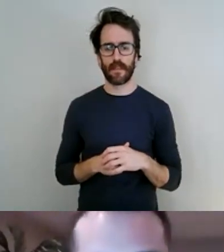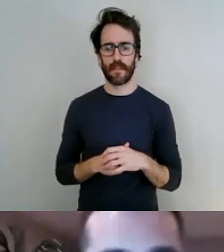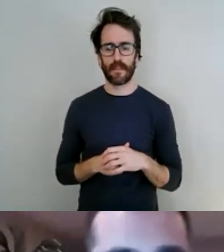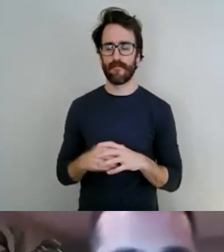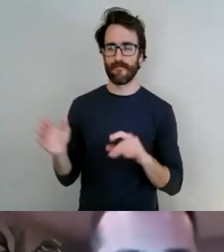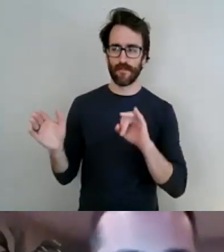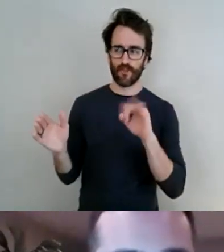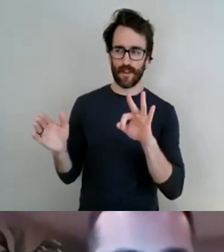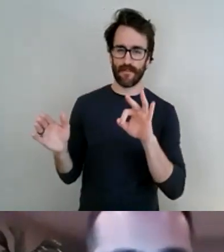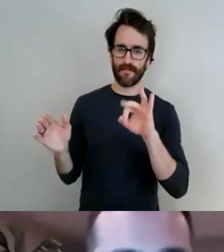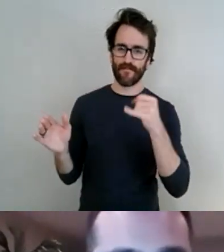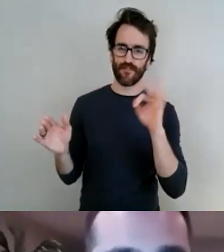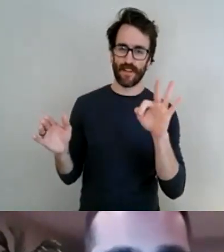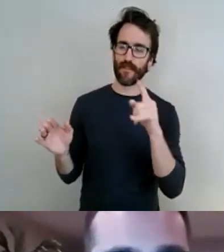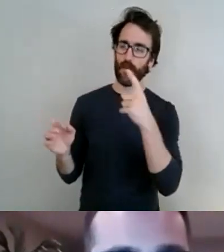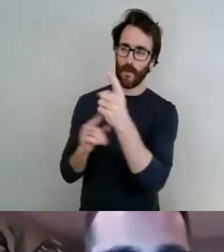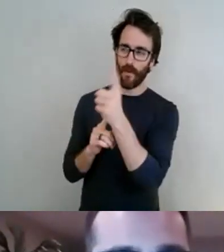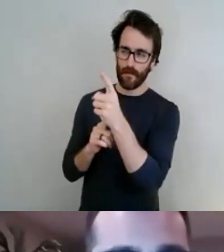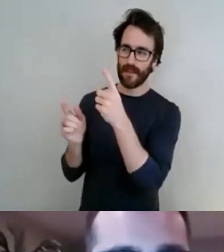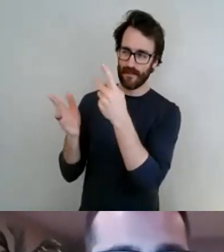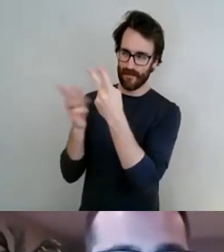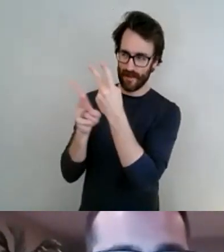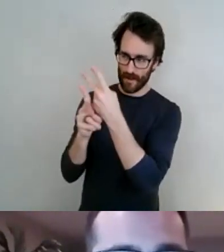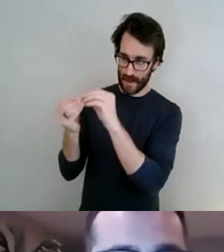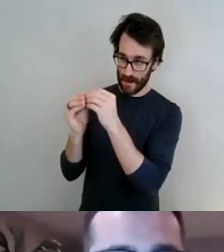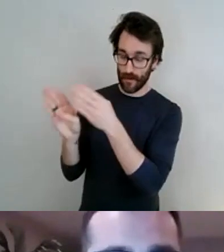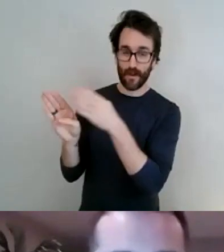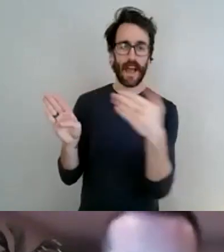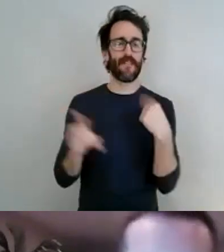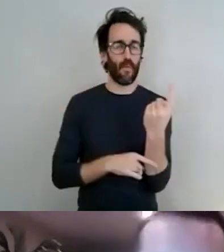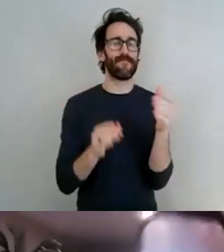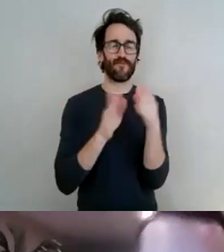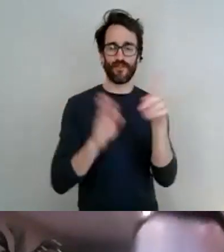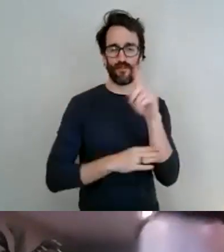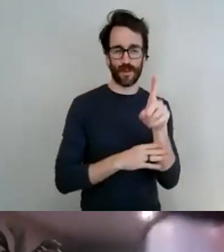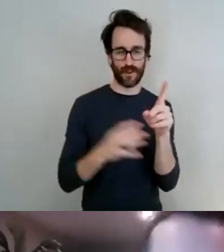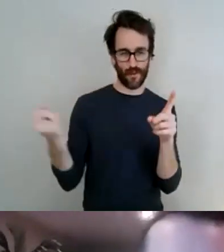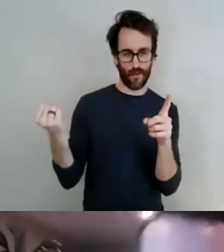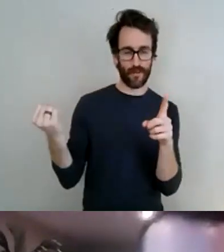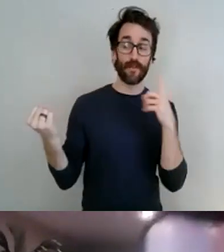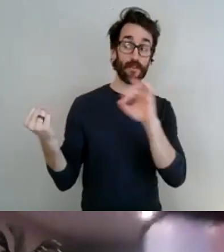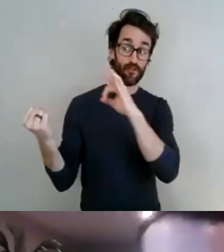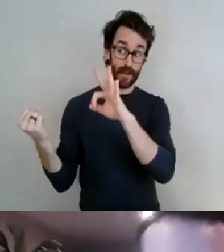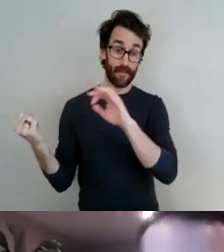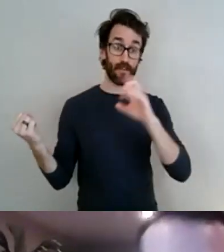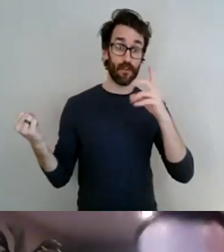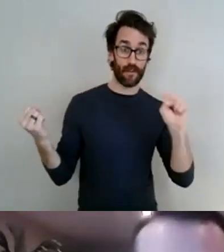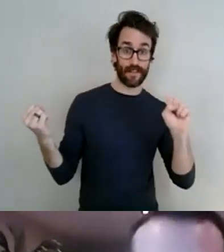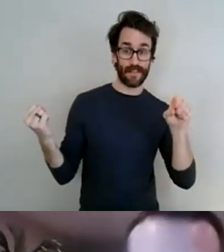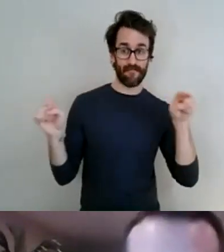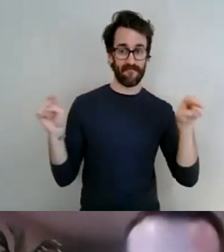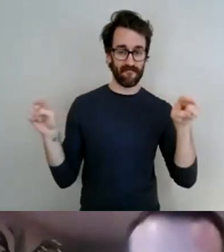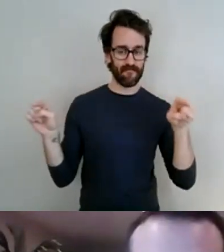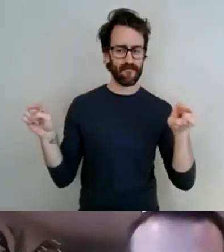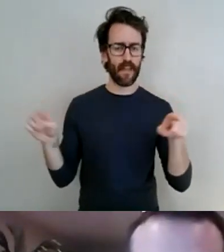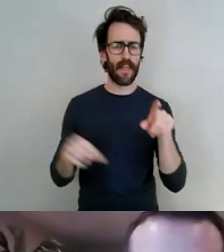a moment to find that actual number. And here's a general question for Jeff and Chris is, given